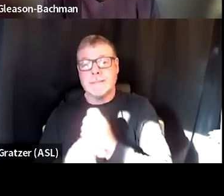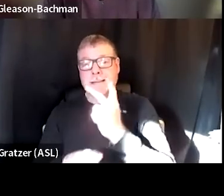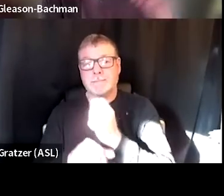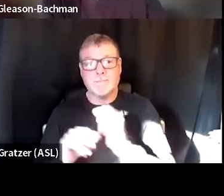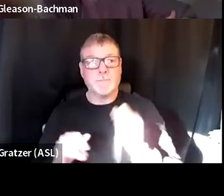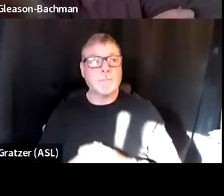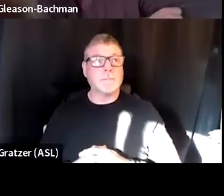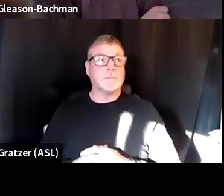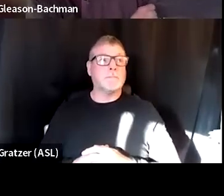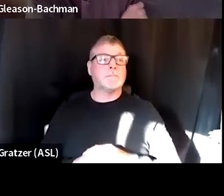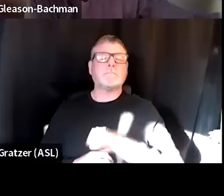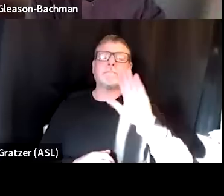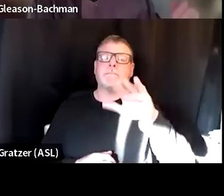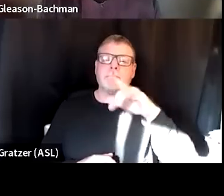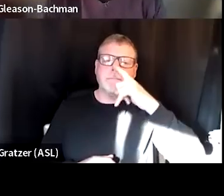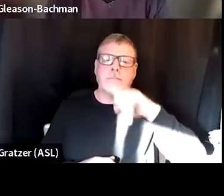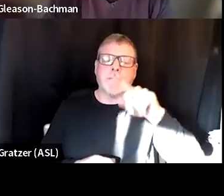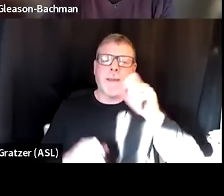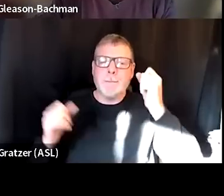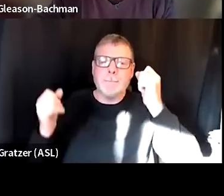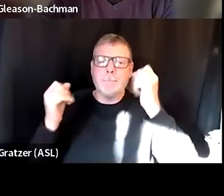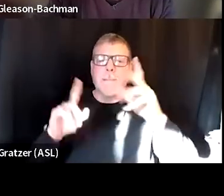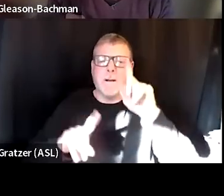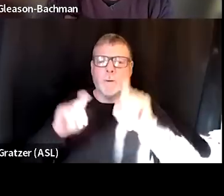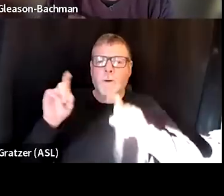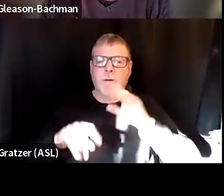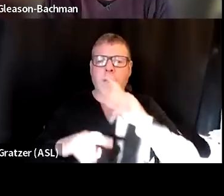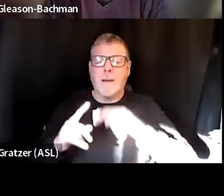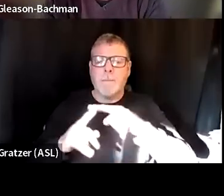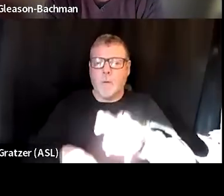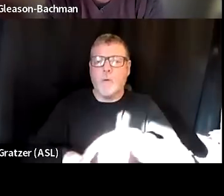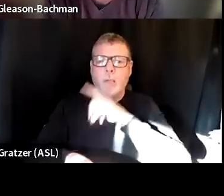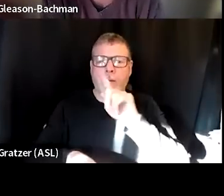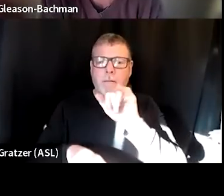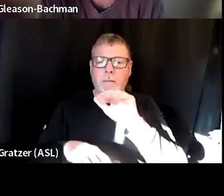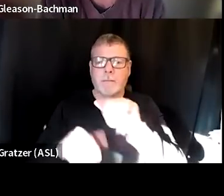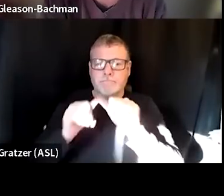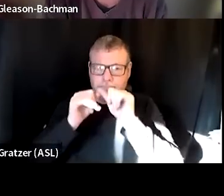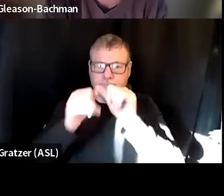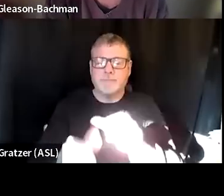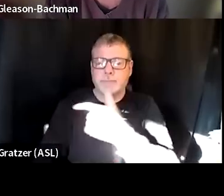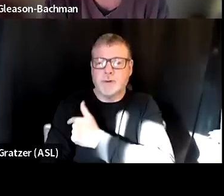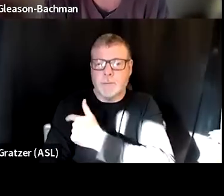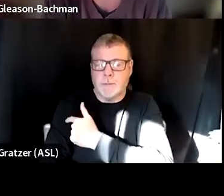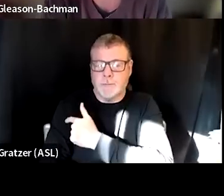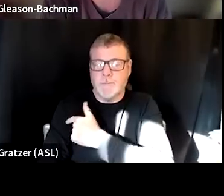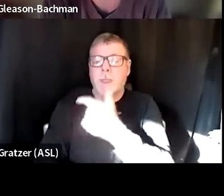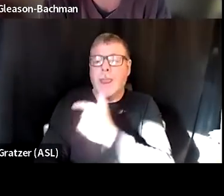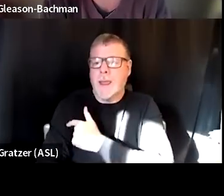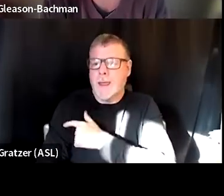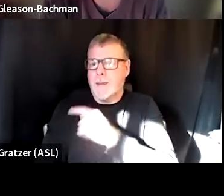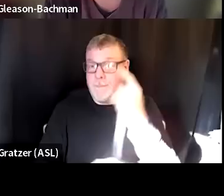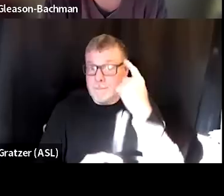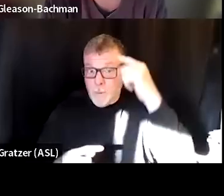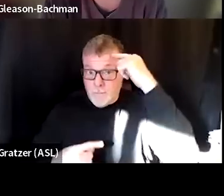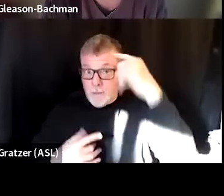Can you all actually talk a little, there were a lot of questions and interest in the long-acting injectables. So a long-acting injectable for